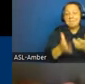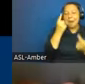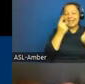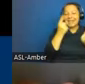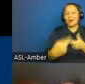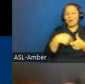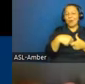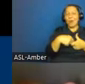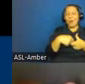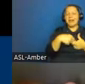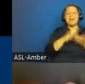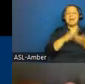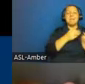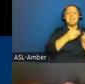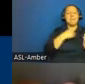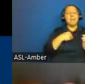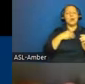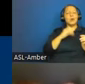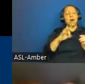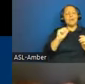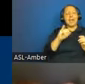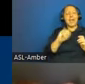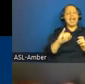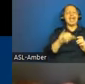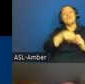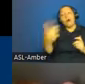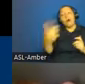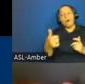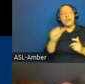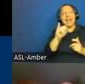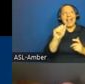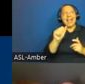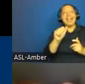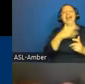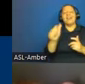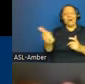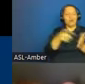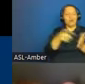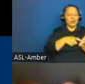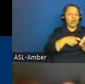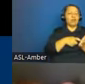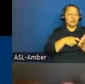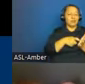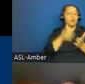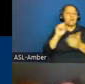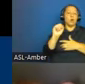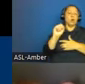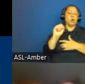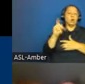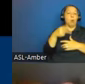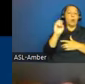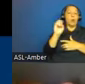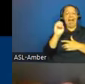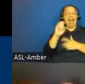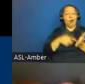members of the AIA and other archaeological institutions in our region for Spokane Archaeology Day, which has returned on